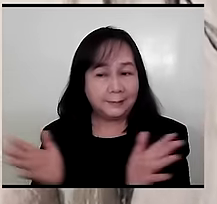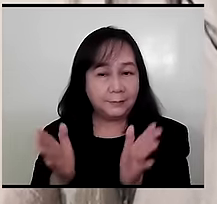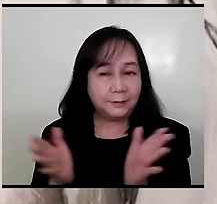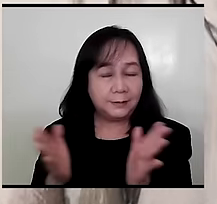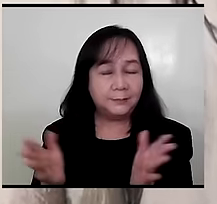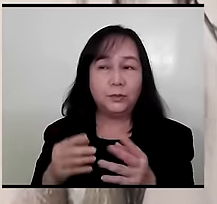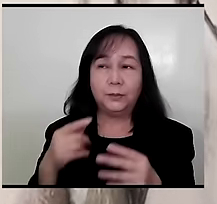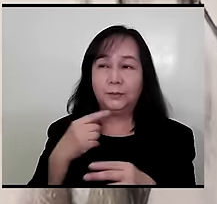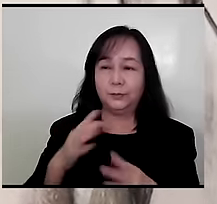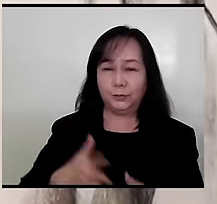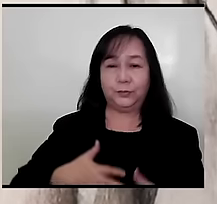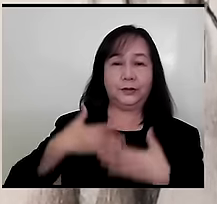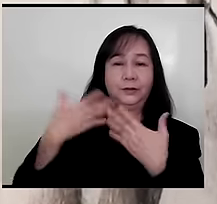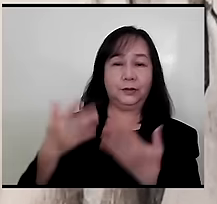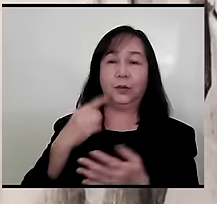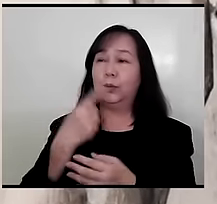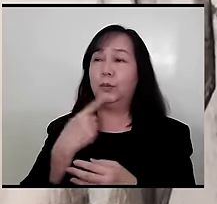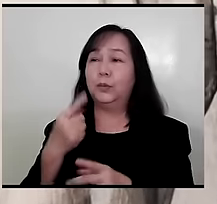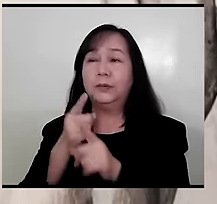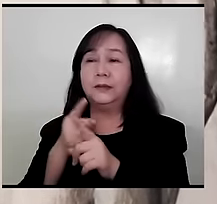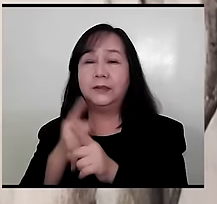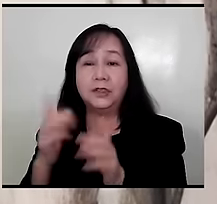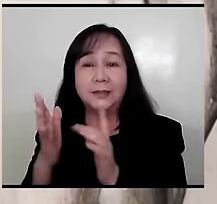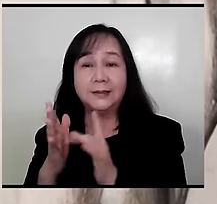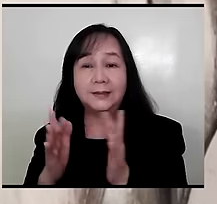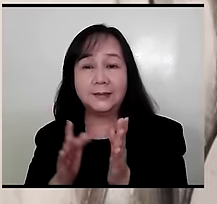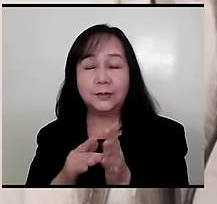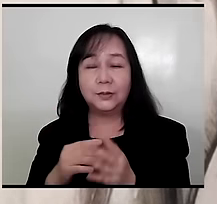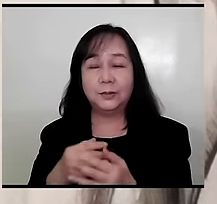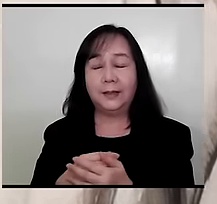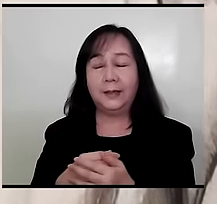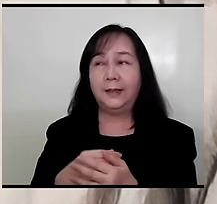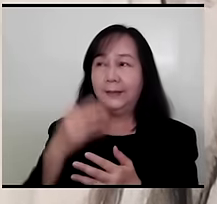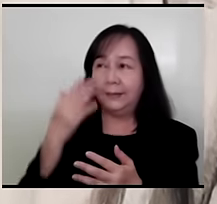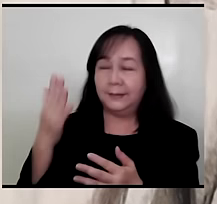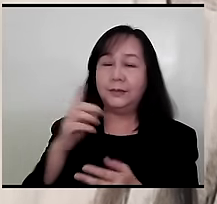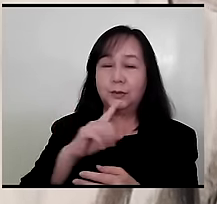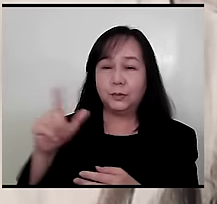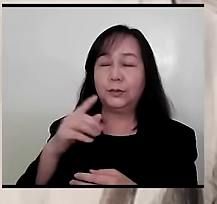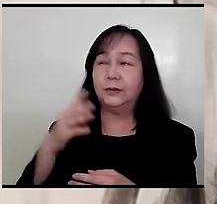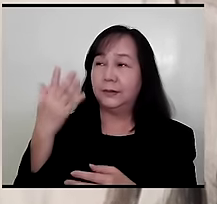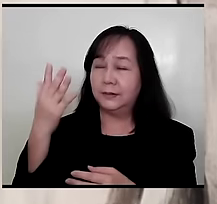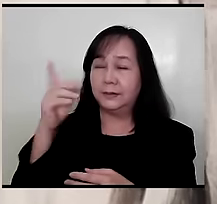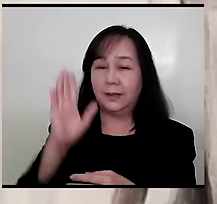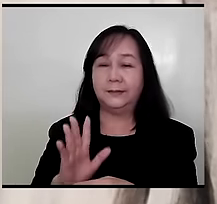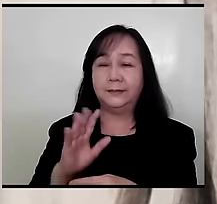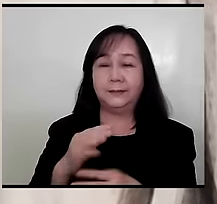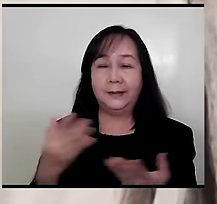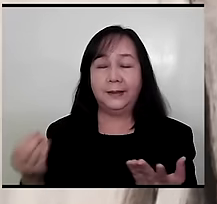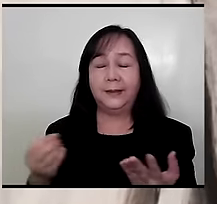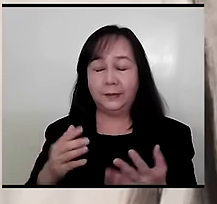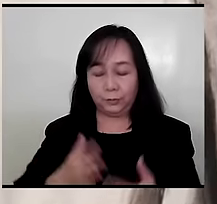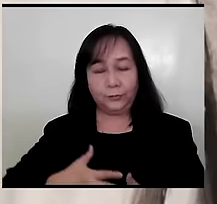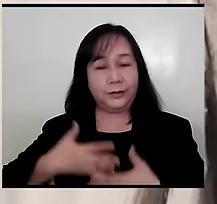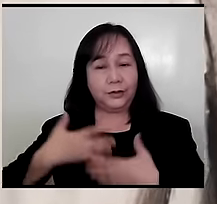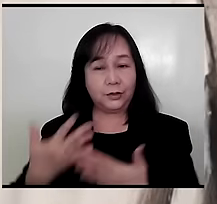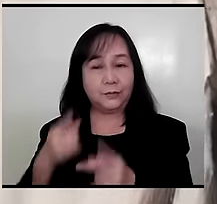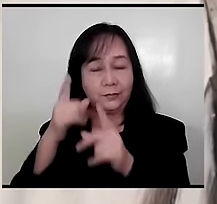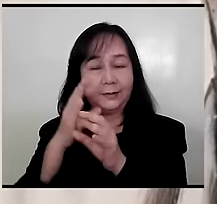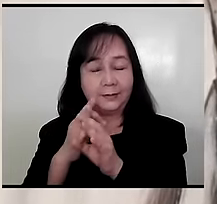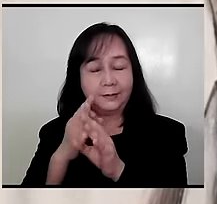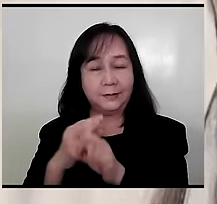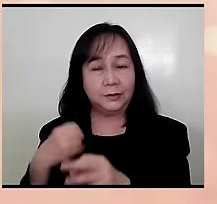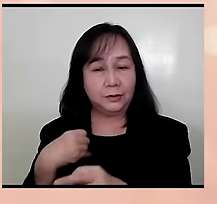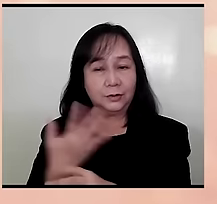profess who Jesus is to him, his Lord, his God, and his confession of faith is ours